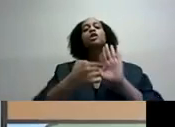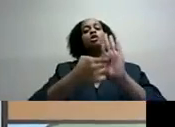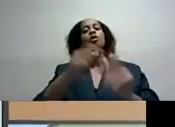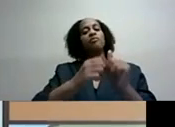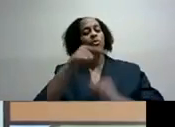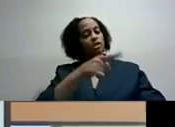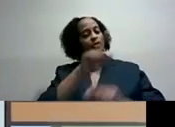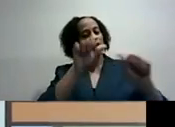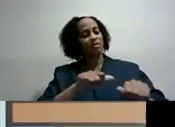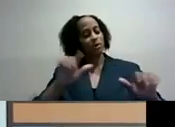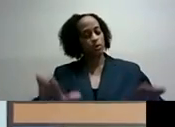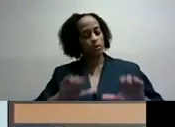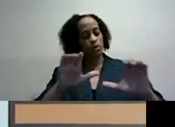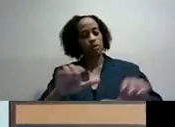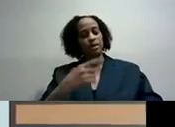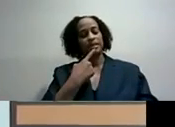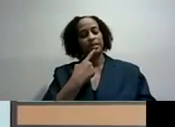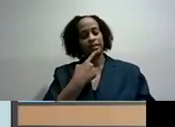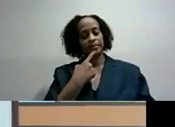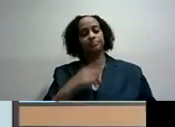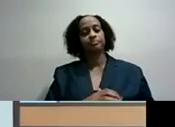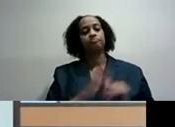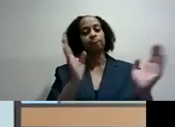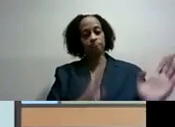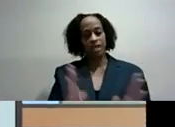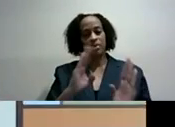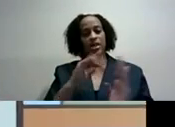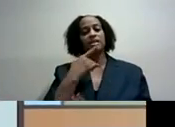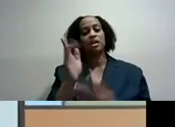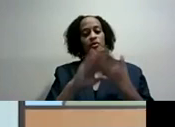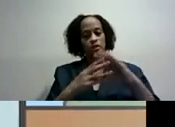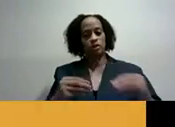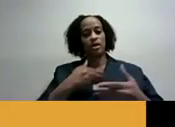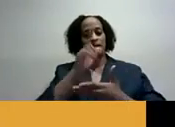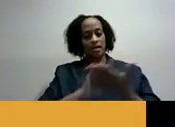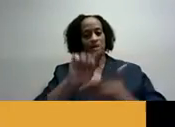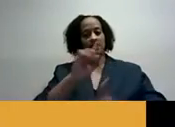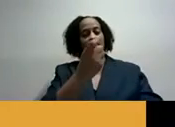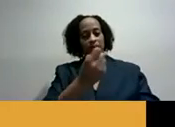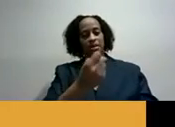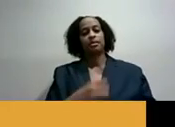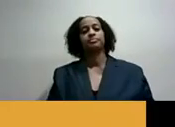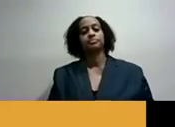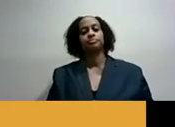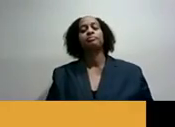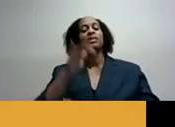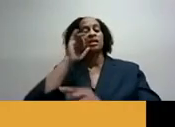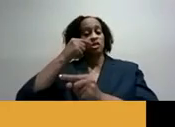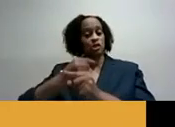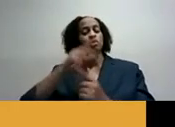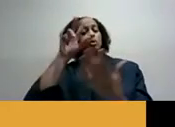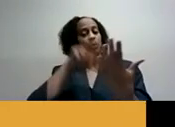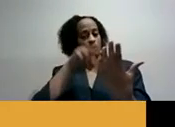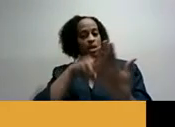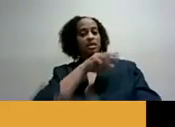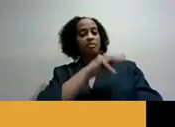you are able to do," he said. "Prepare to tell the story next Sabbath." Ricardo's sister read the mission story